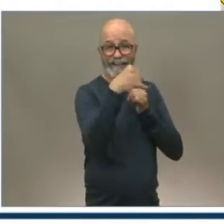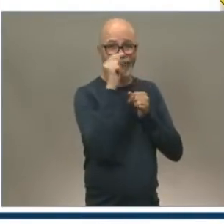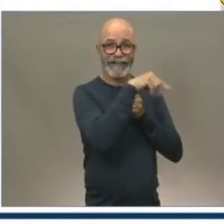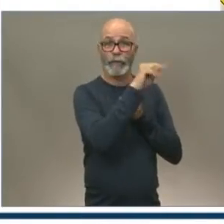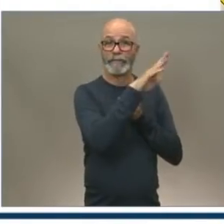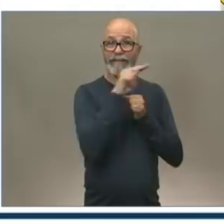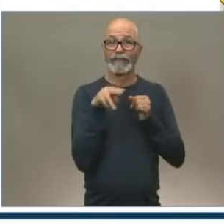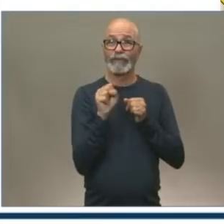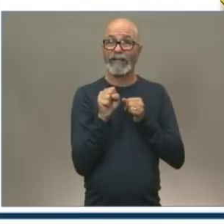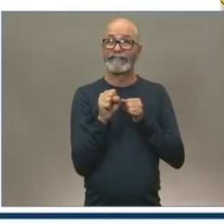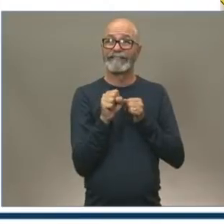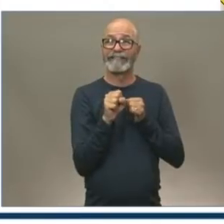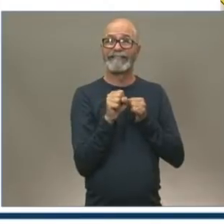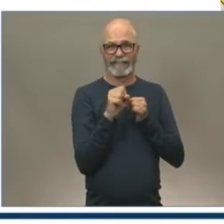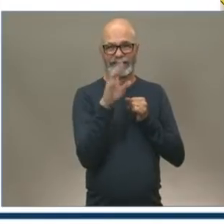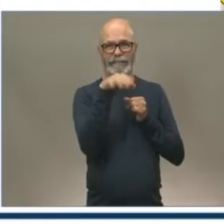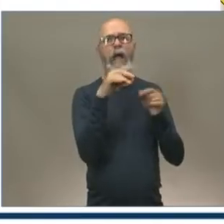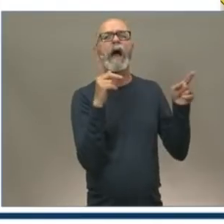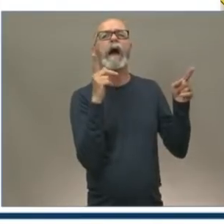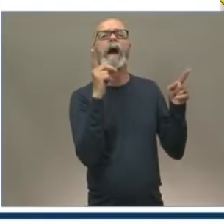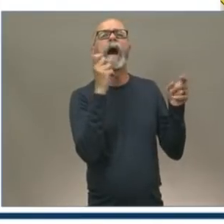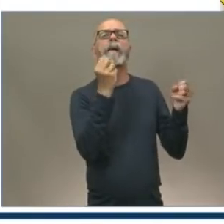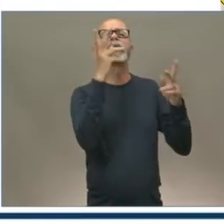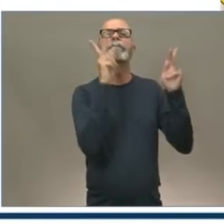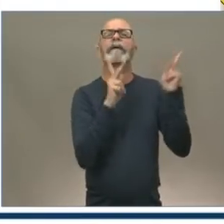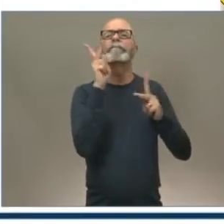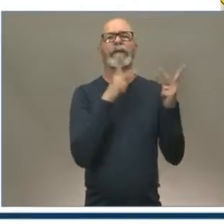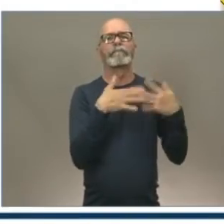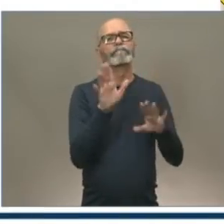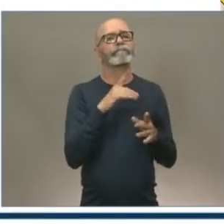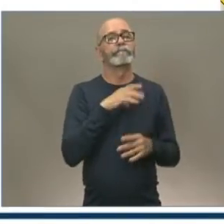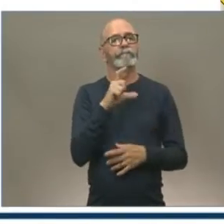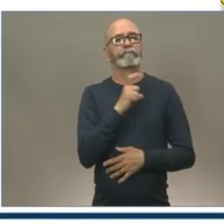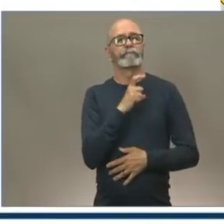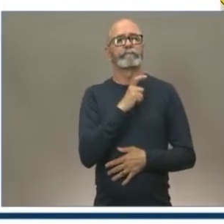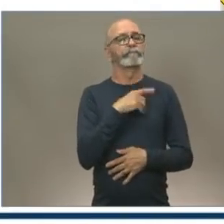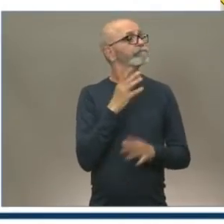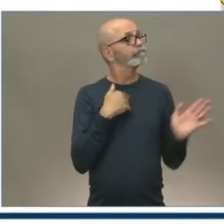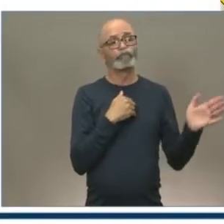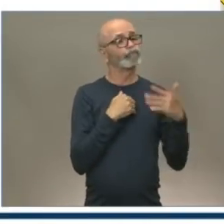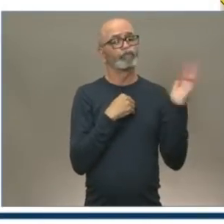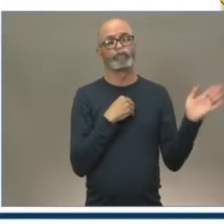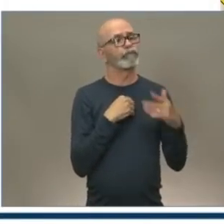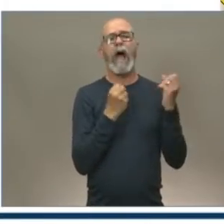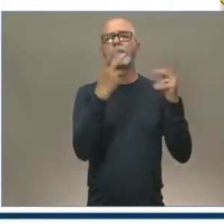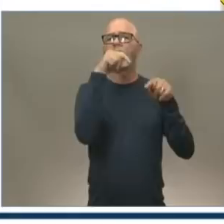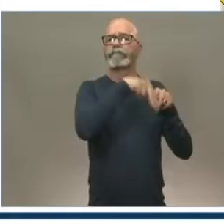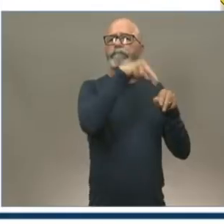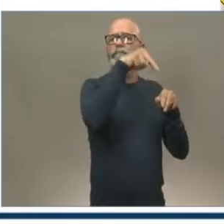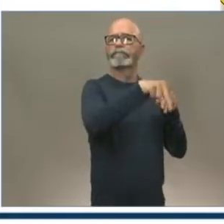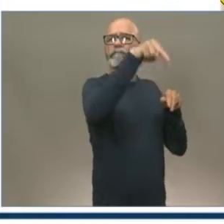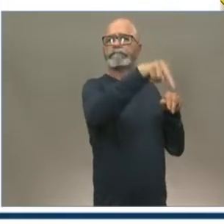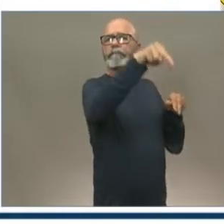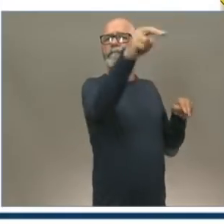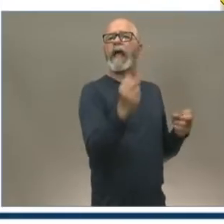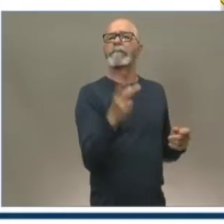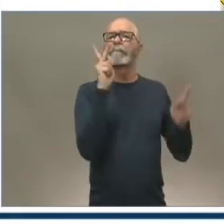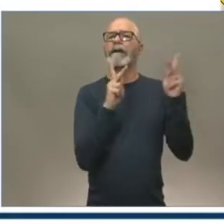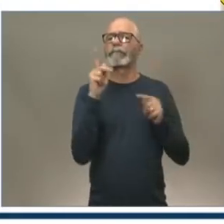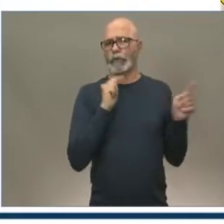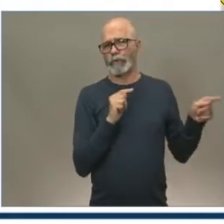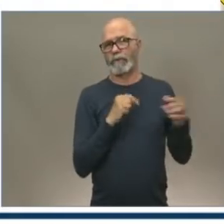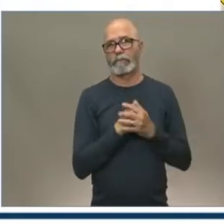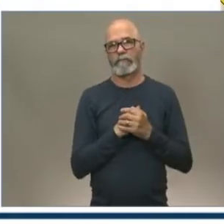how many people are staffing at the border currently, and how this might need to change given that you've strengthened the restrictions